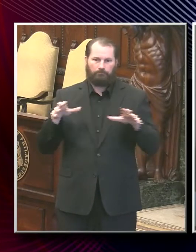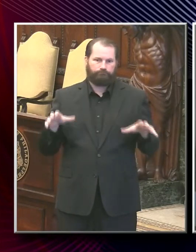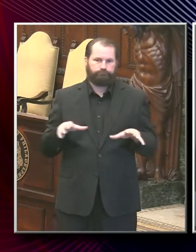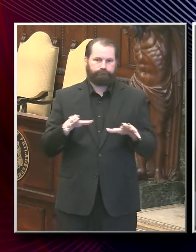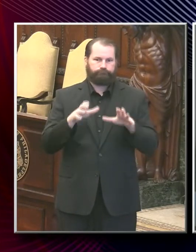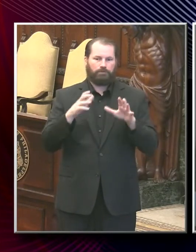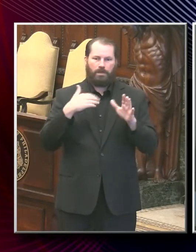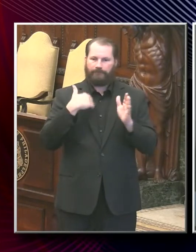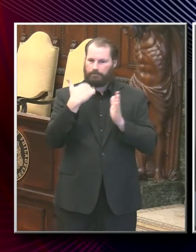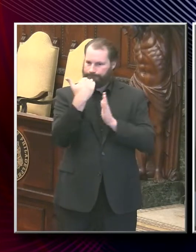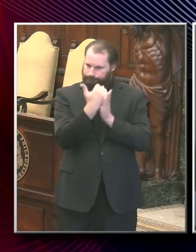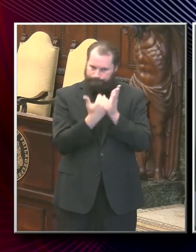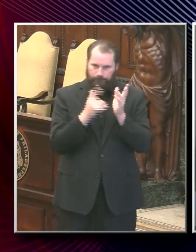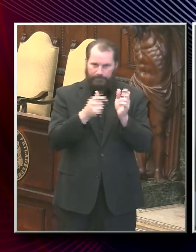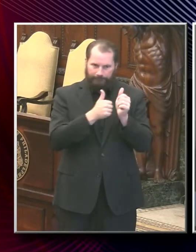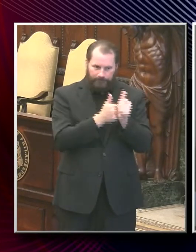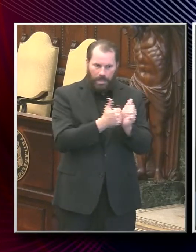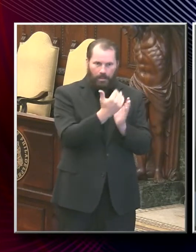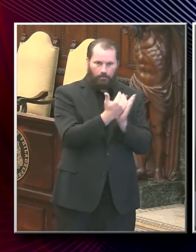as that guidance, is at